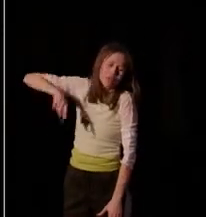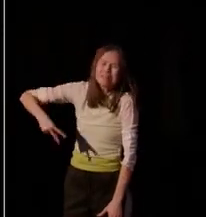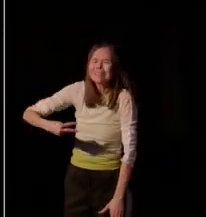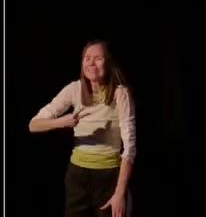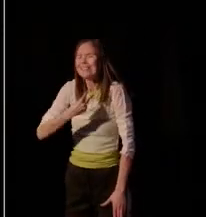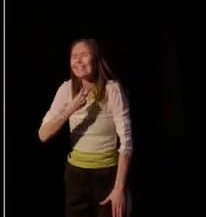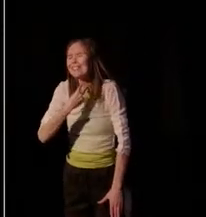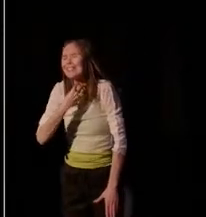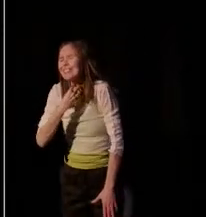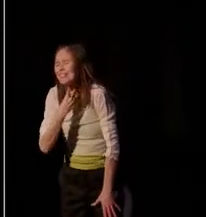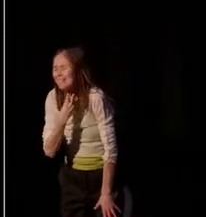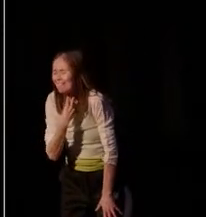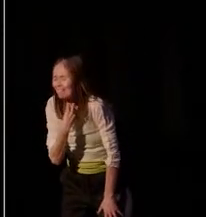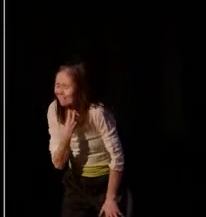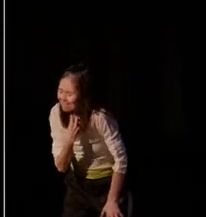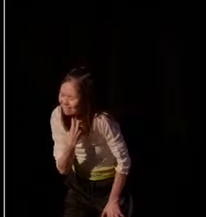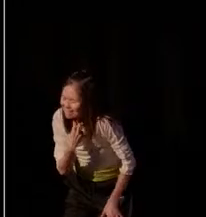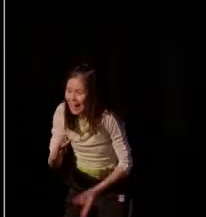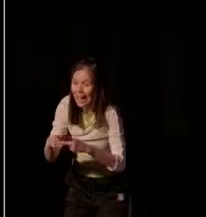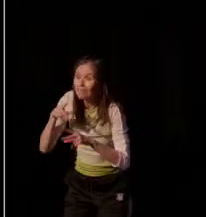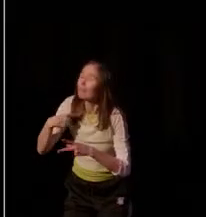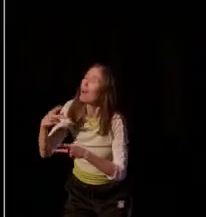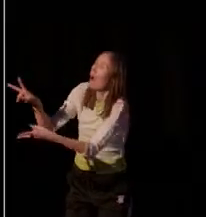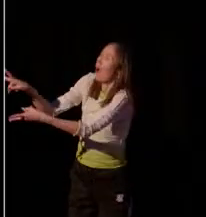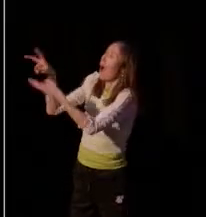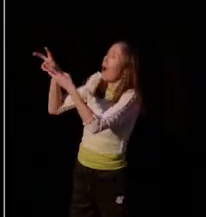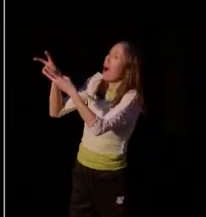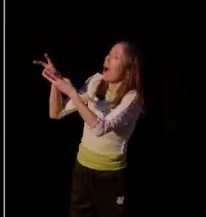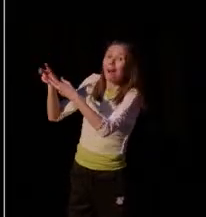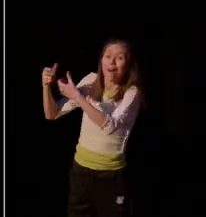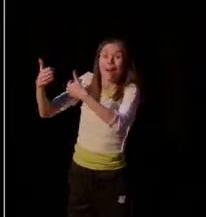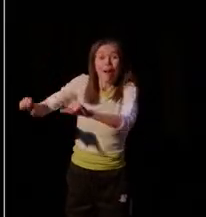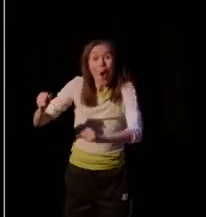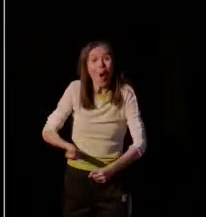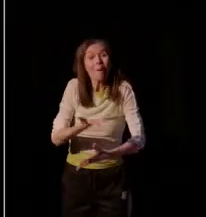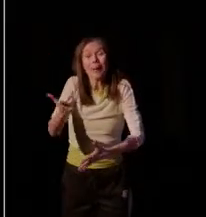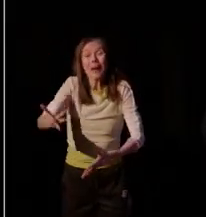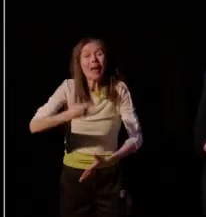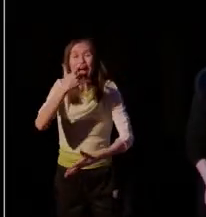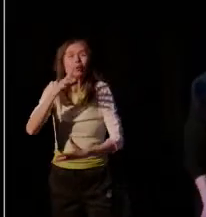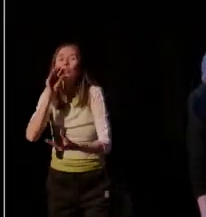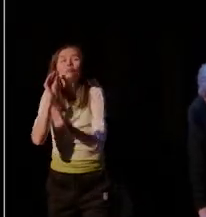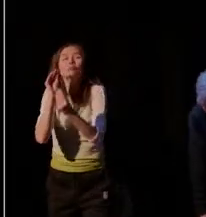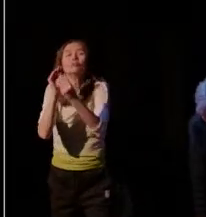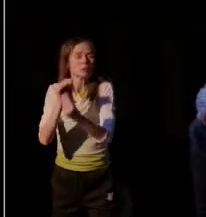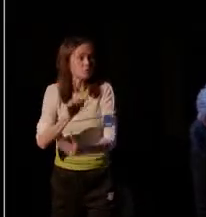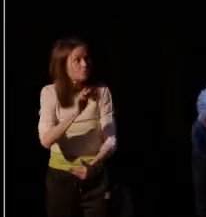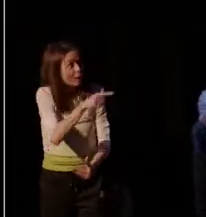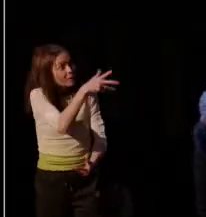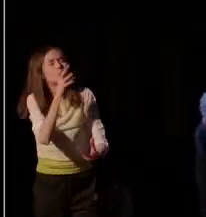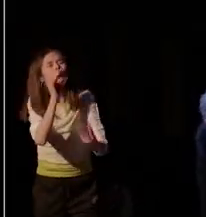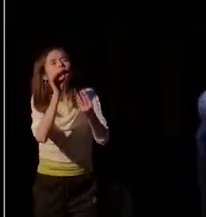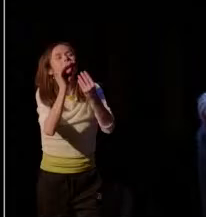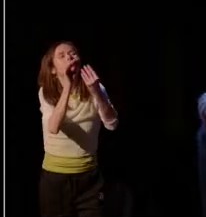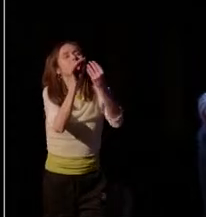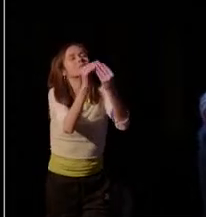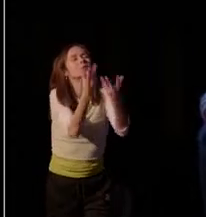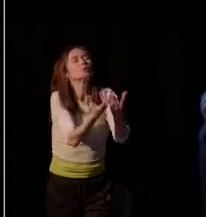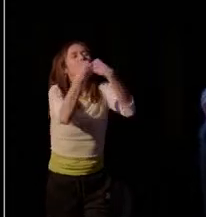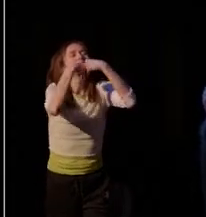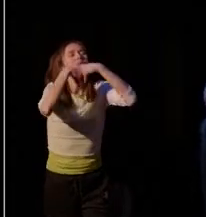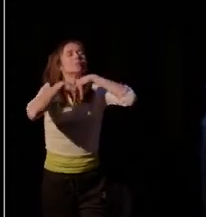them more rich for what they yielded. True. But no more wives, therefore no such